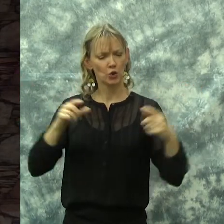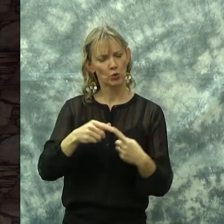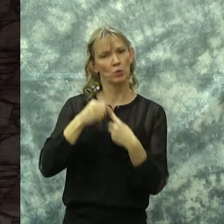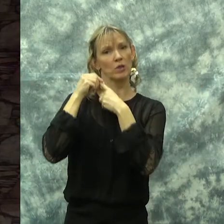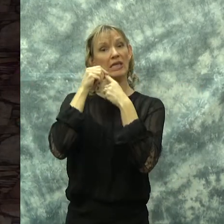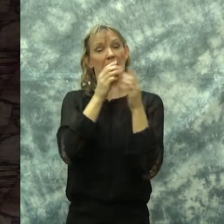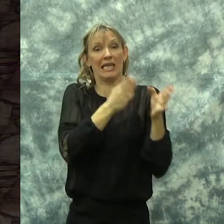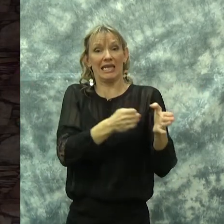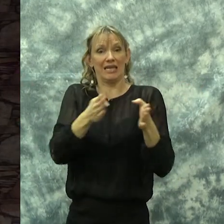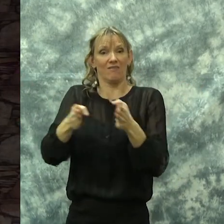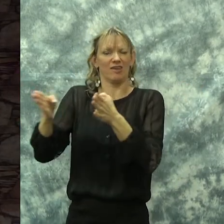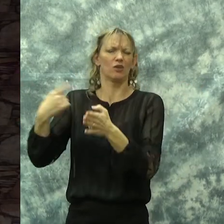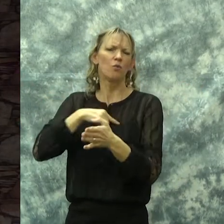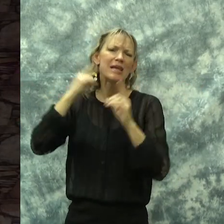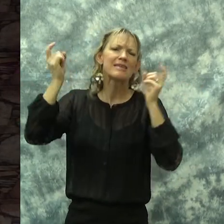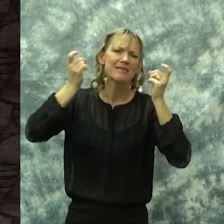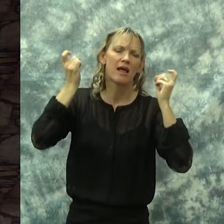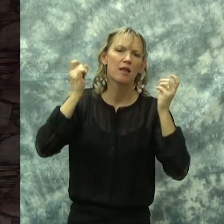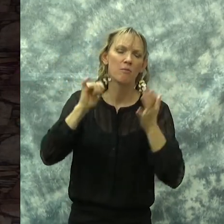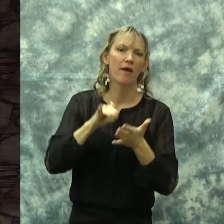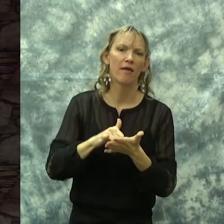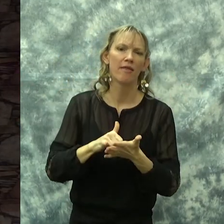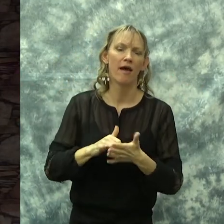And we celebrate that.